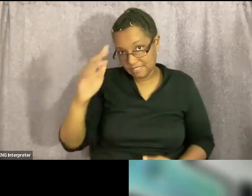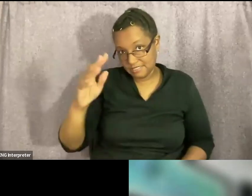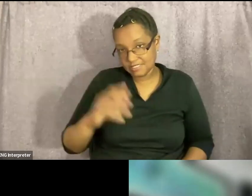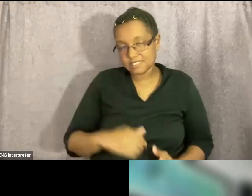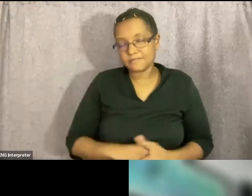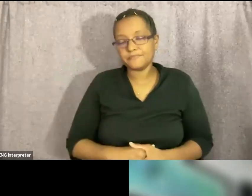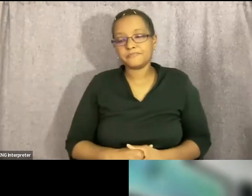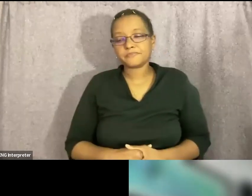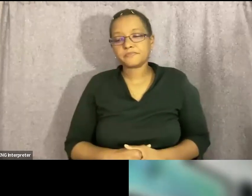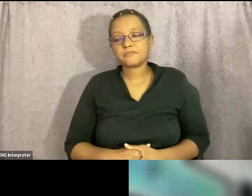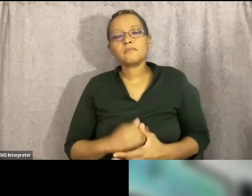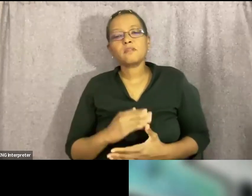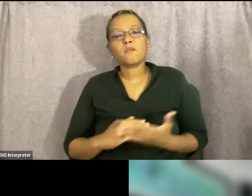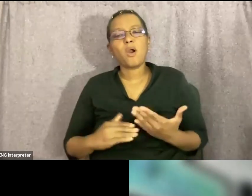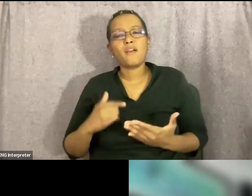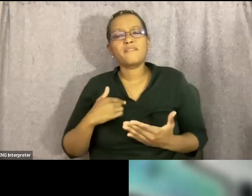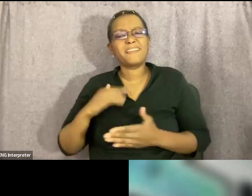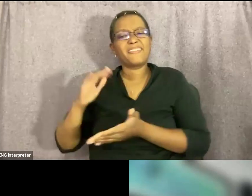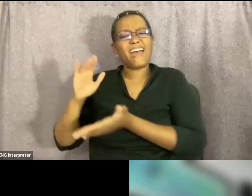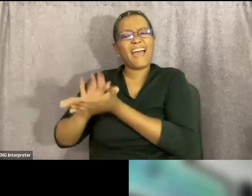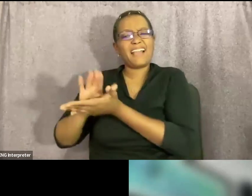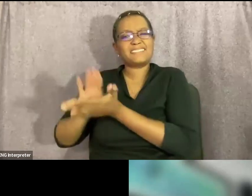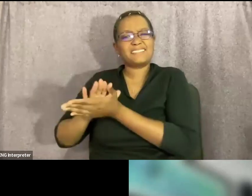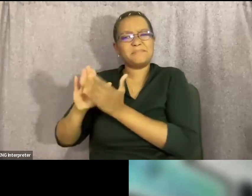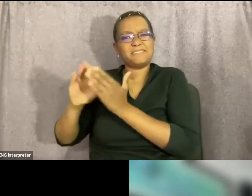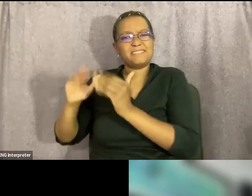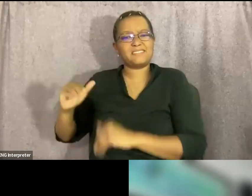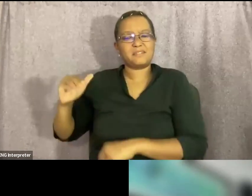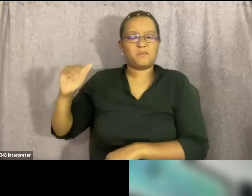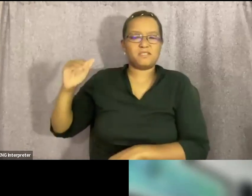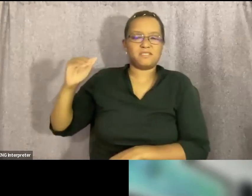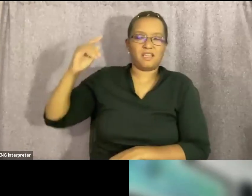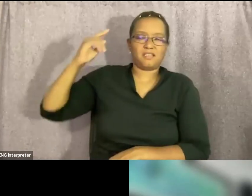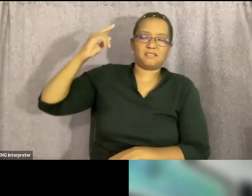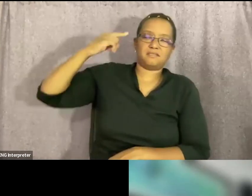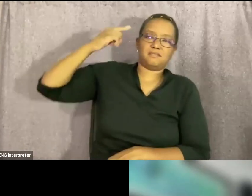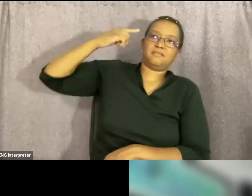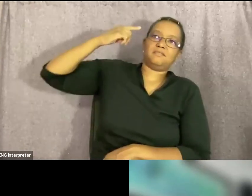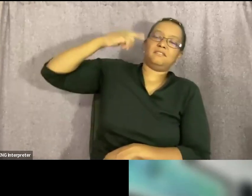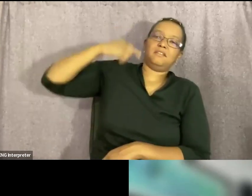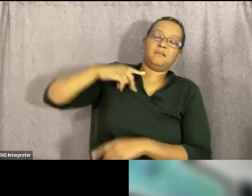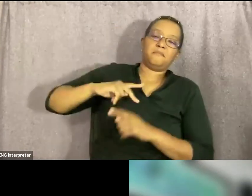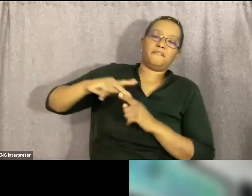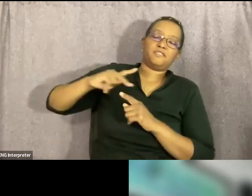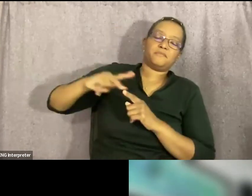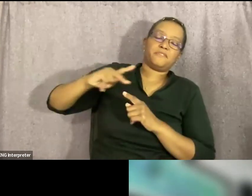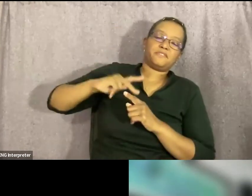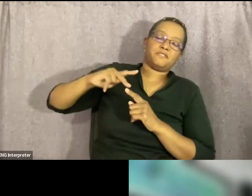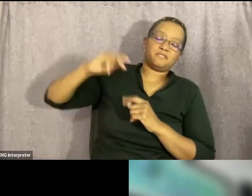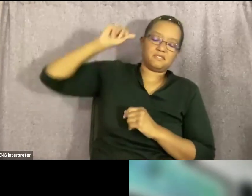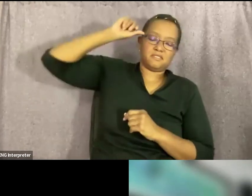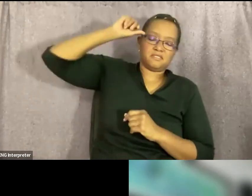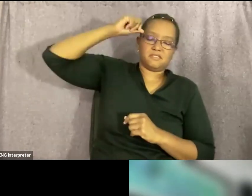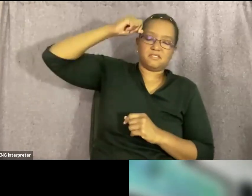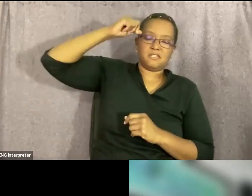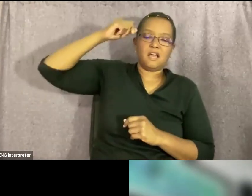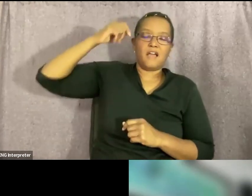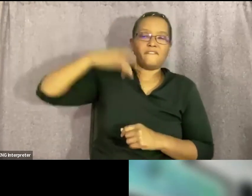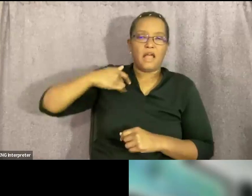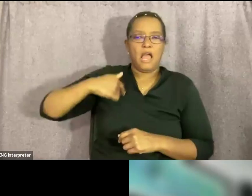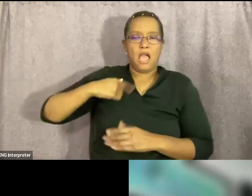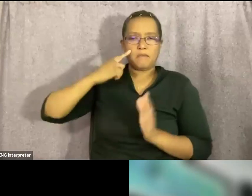of smaller communities. And I'm also looking for potential partners to collaborate with,